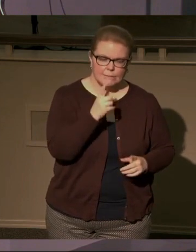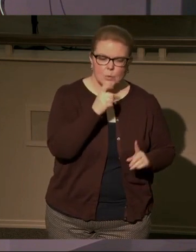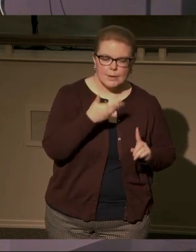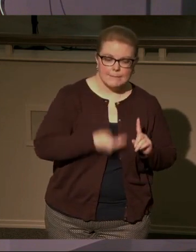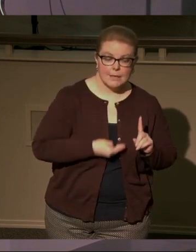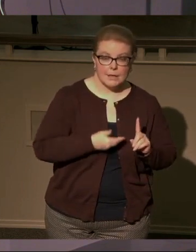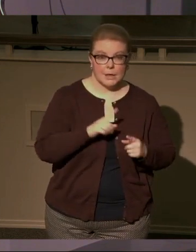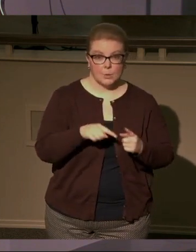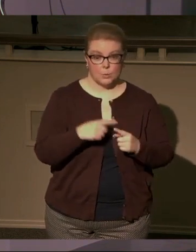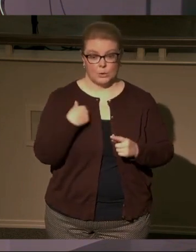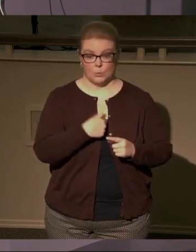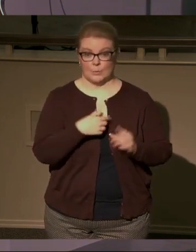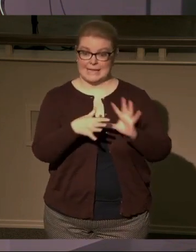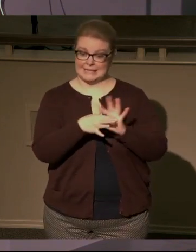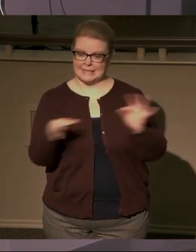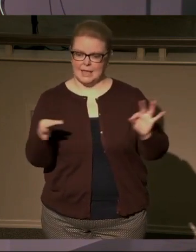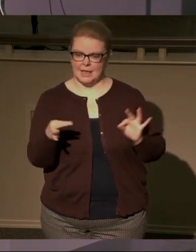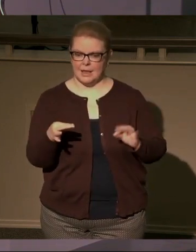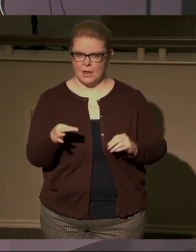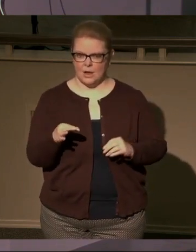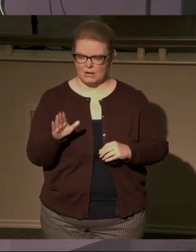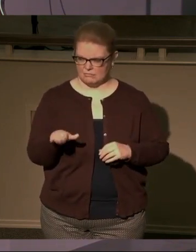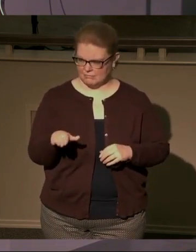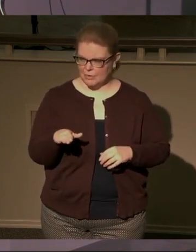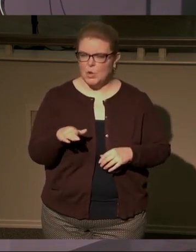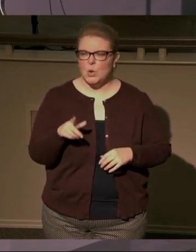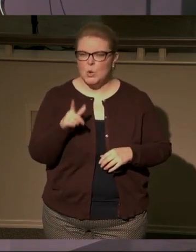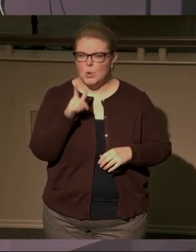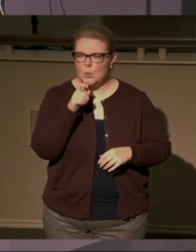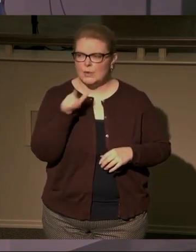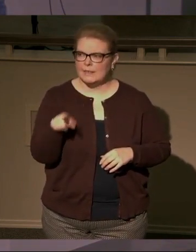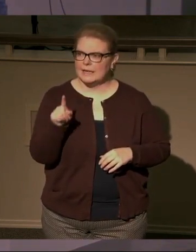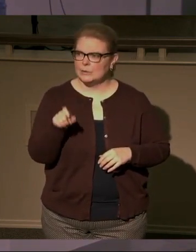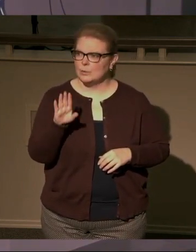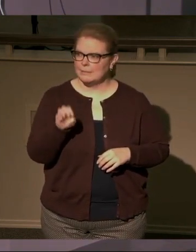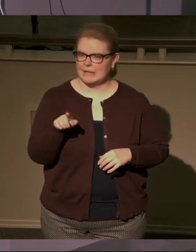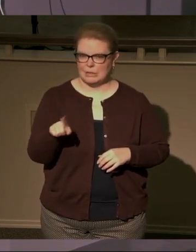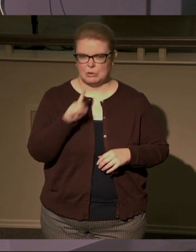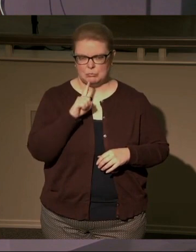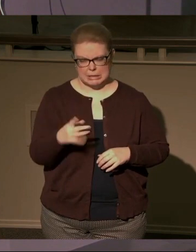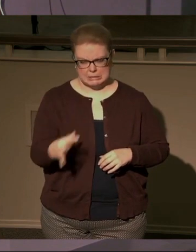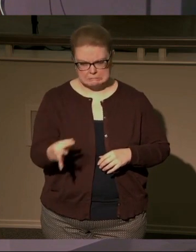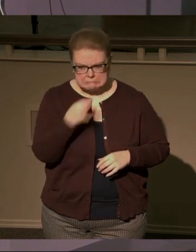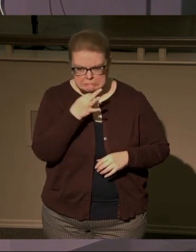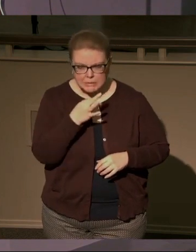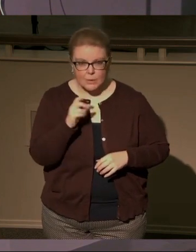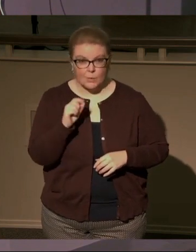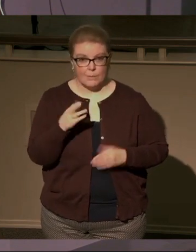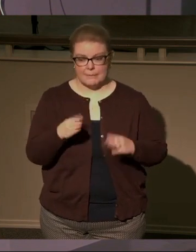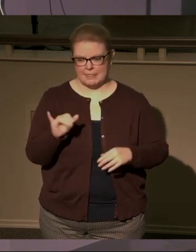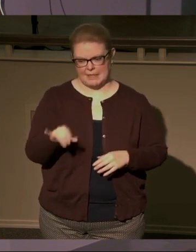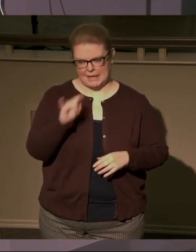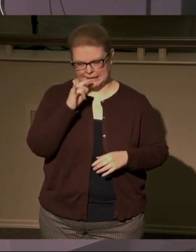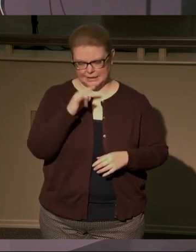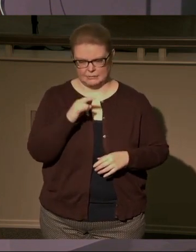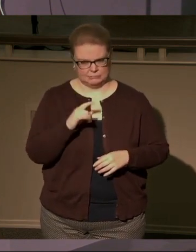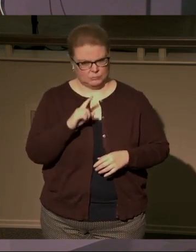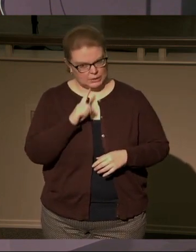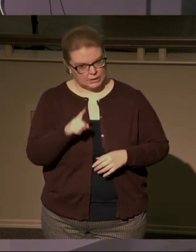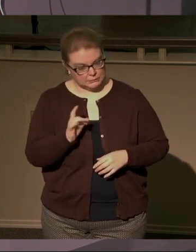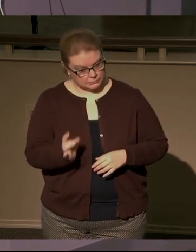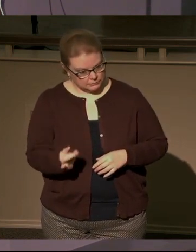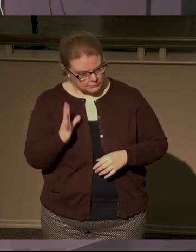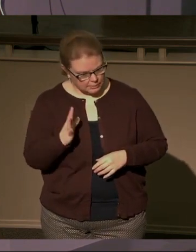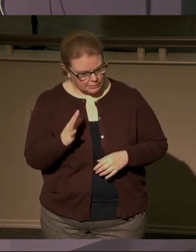say, man, who does this kid need to be? They're really exceptional. Or maybe they're like, this kid is really sadistic. I don't know what